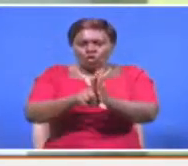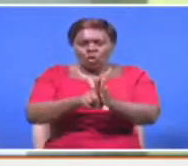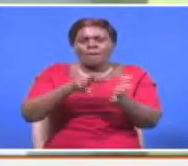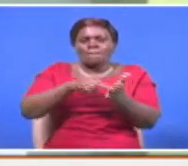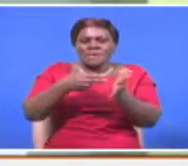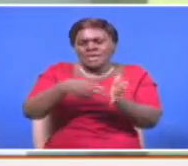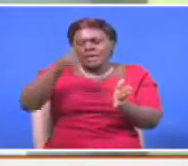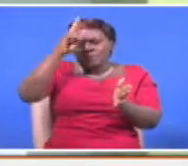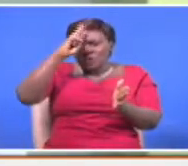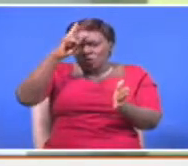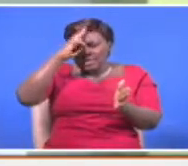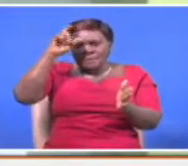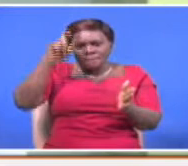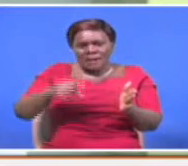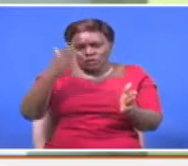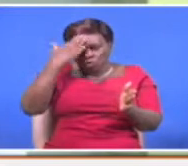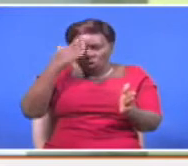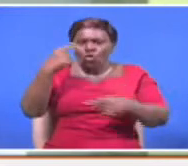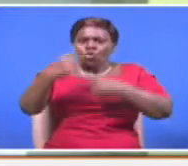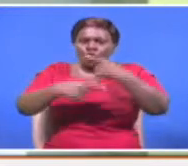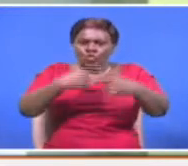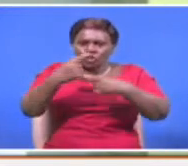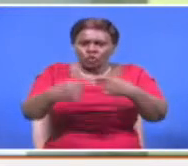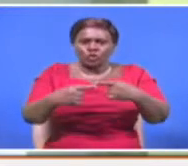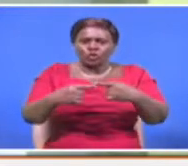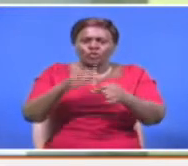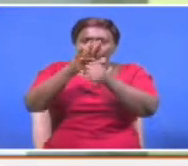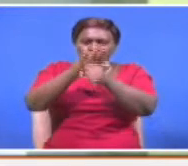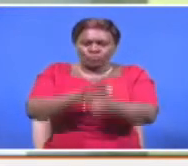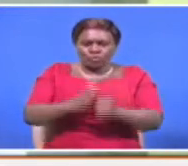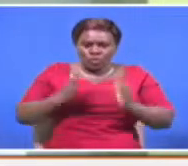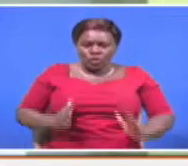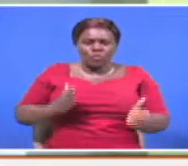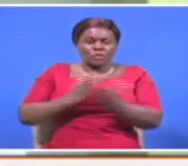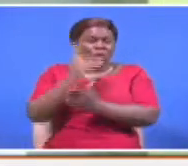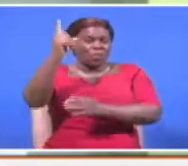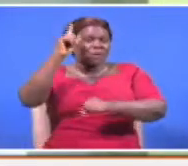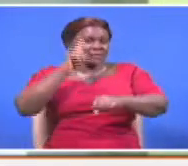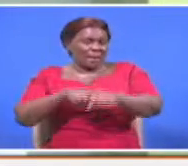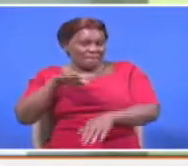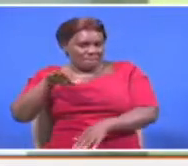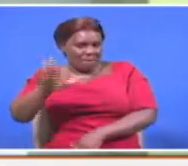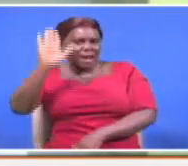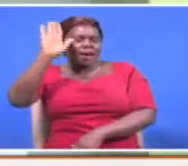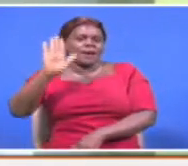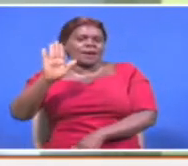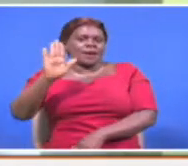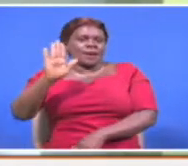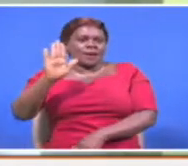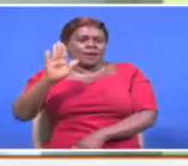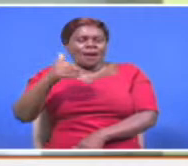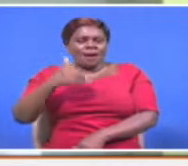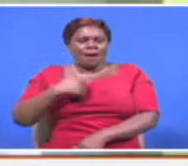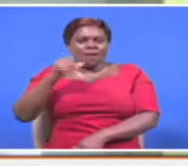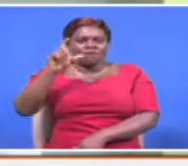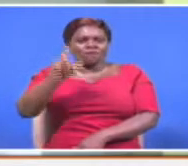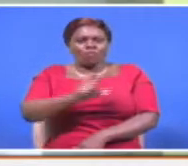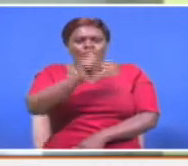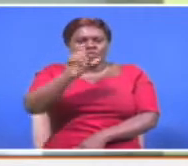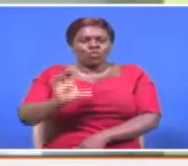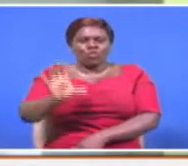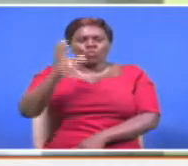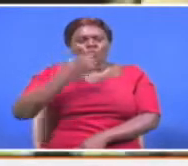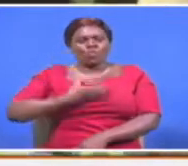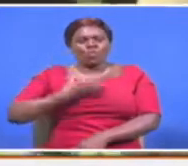therefore, police need to know that if they continue violating human rights, at one point, they can be criminally responsible for those